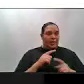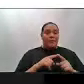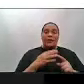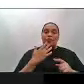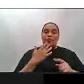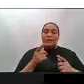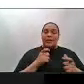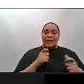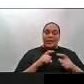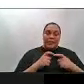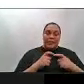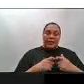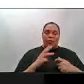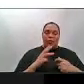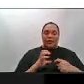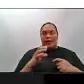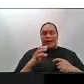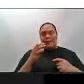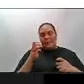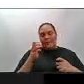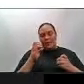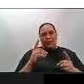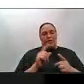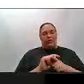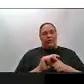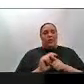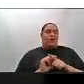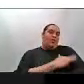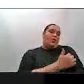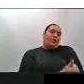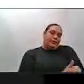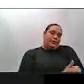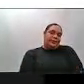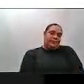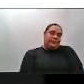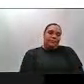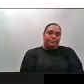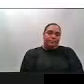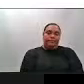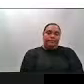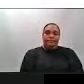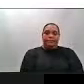the risk committee for the Western Cape Education Training Authority.